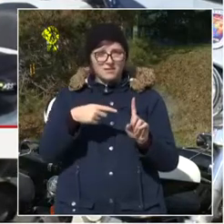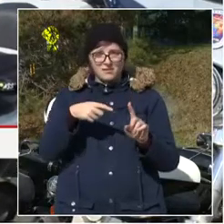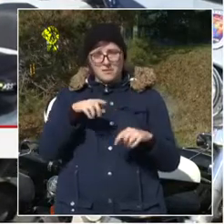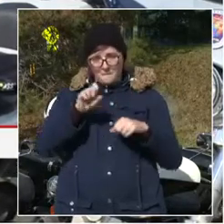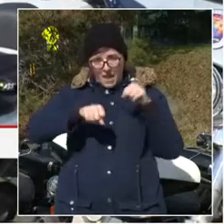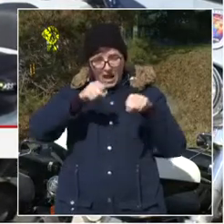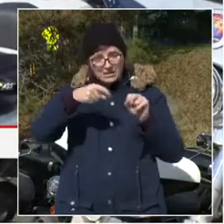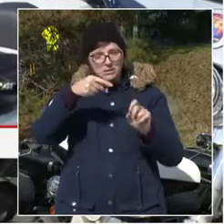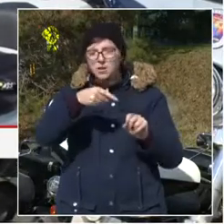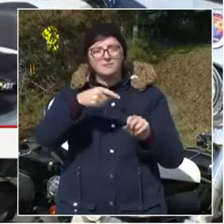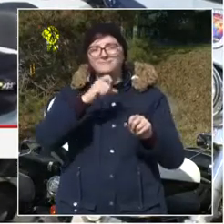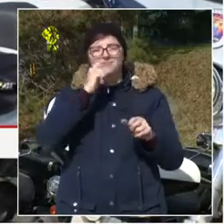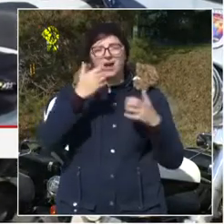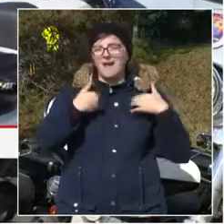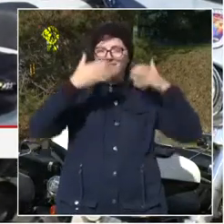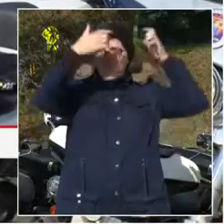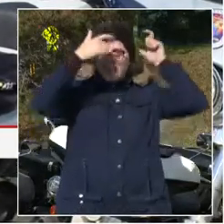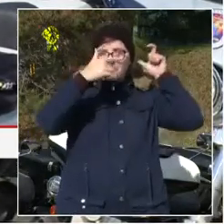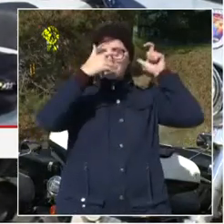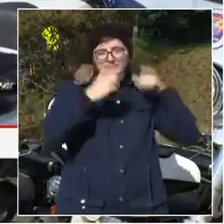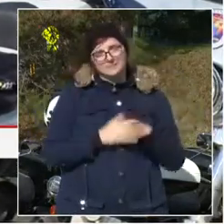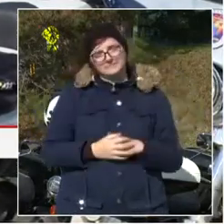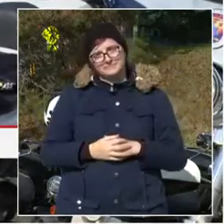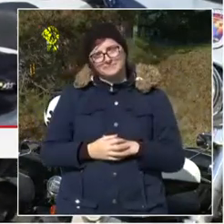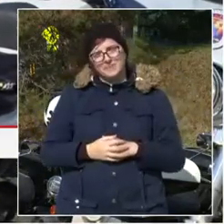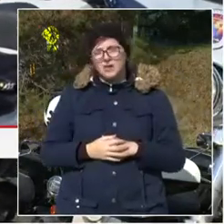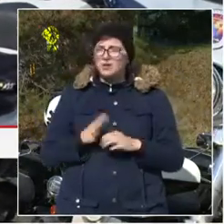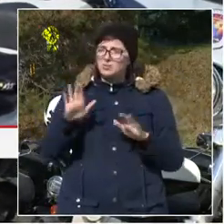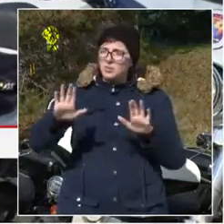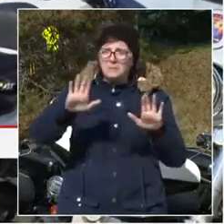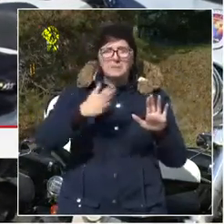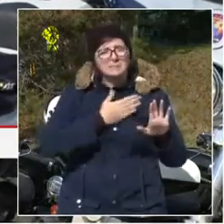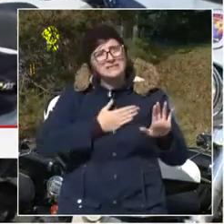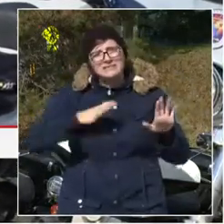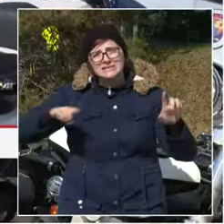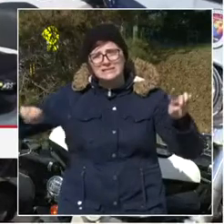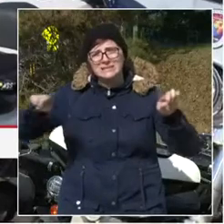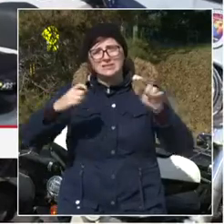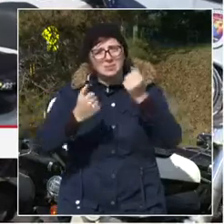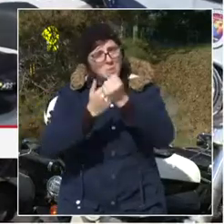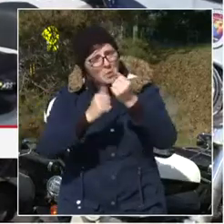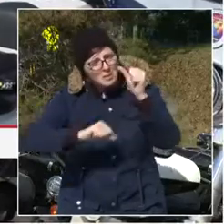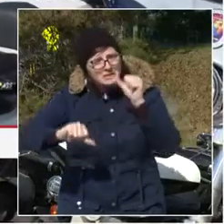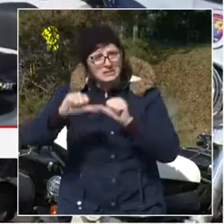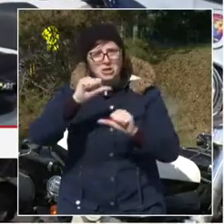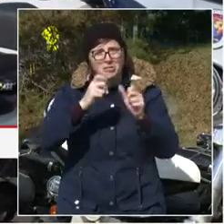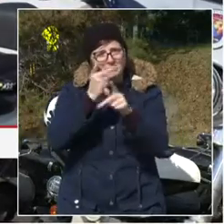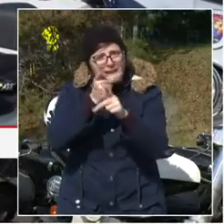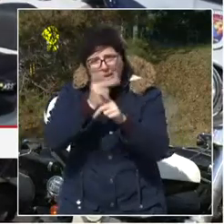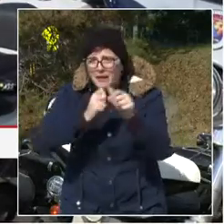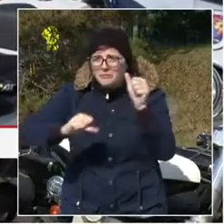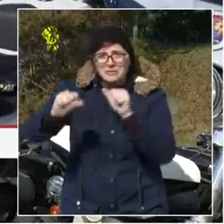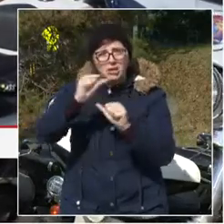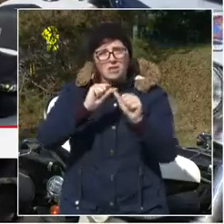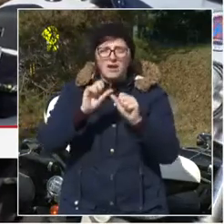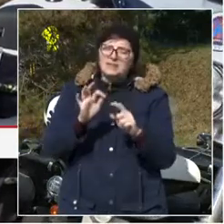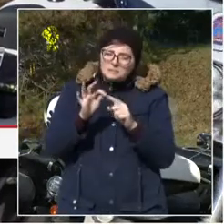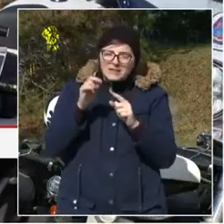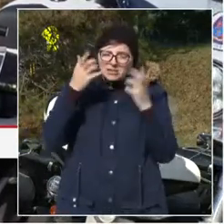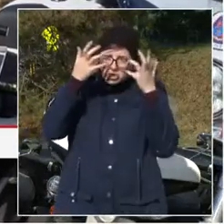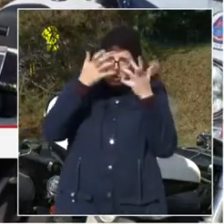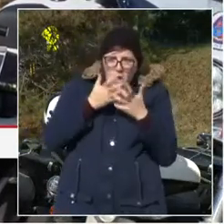plea to our community is this: look out for one another, especially at this time of year when it's getting darker earlier and there are